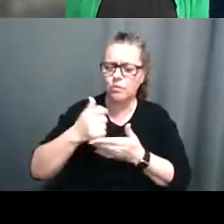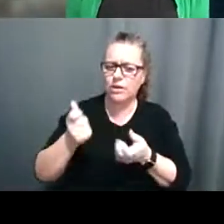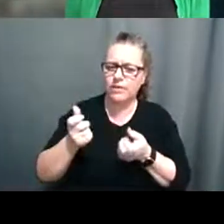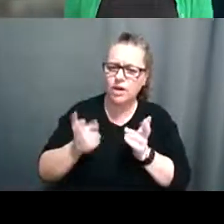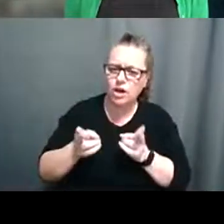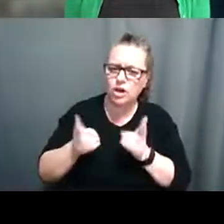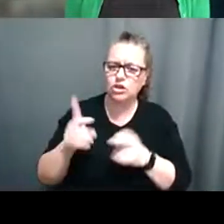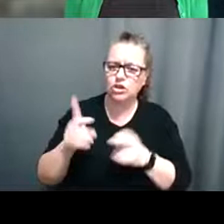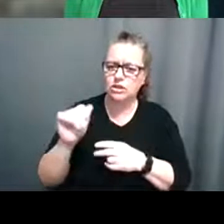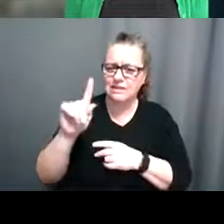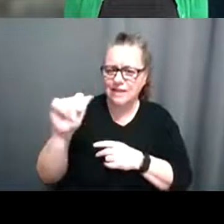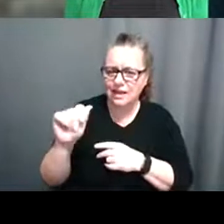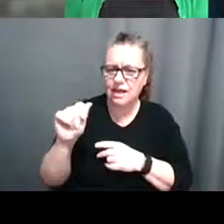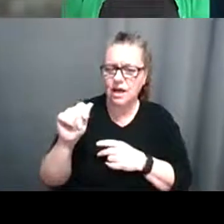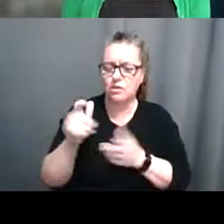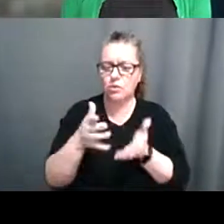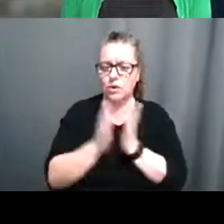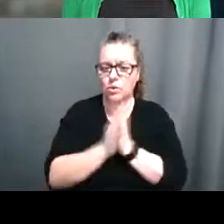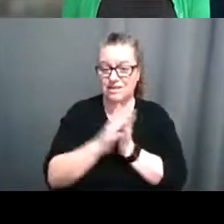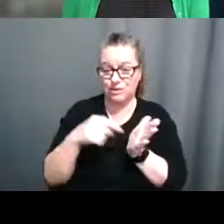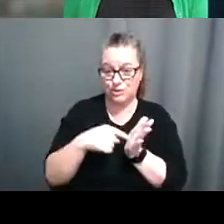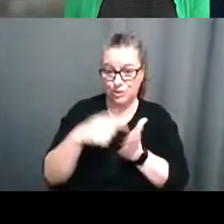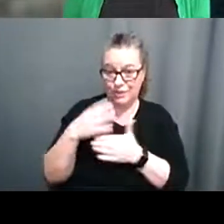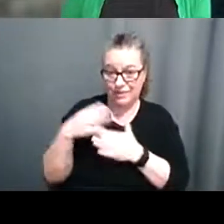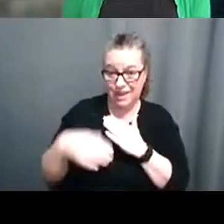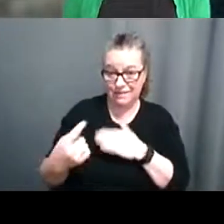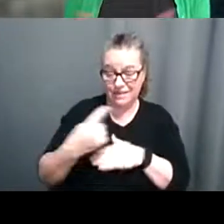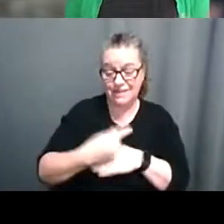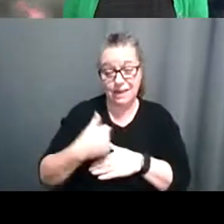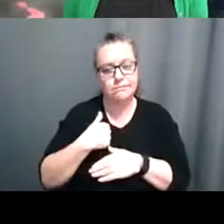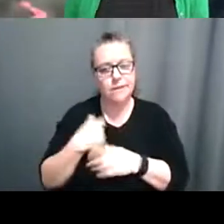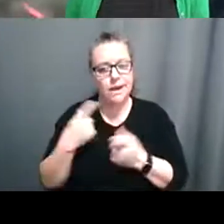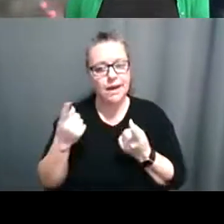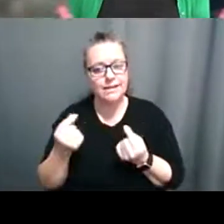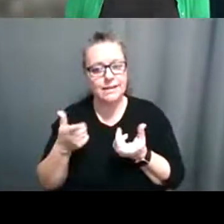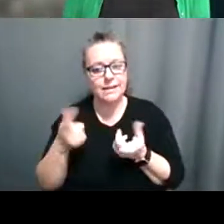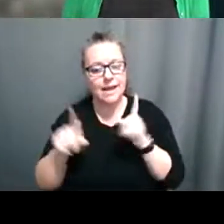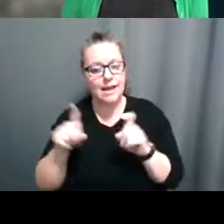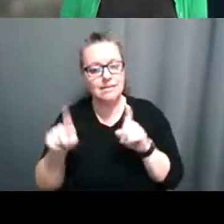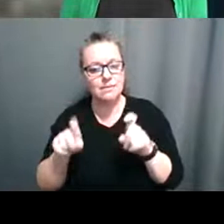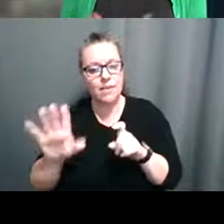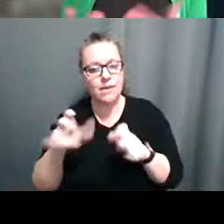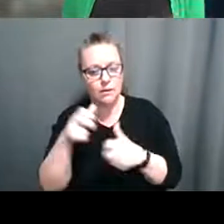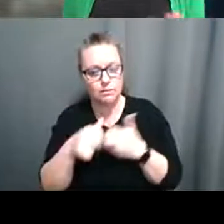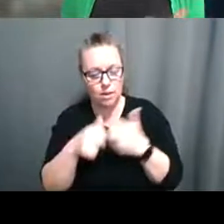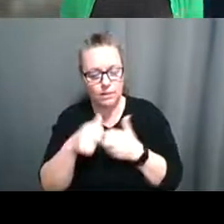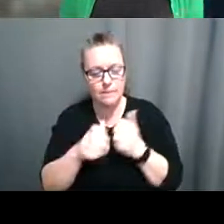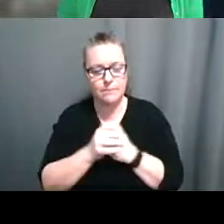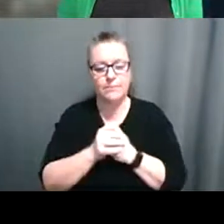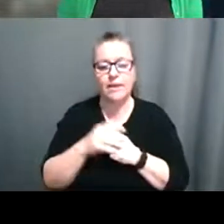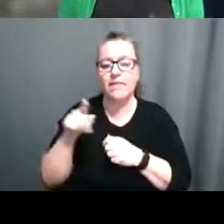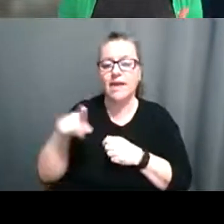division director that was due by the end of the day. I did and asked them about their problem. They needed